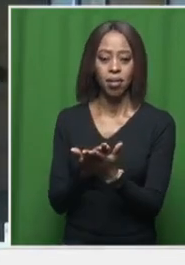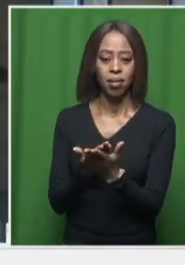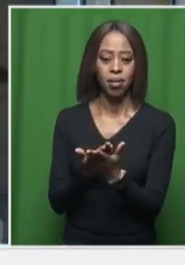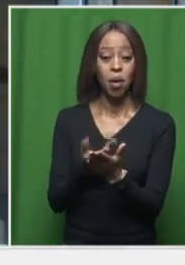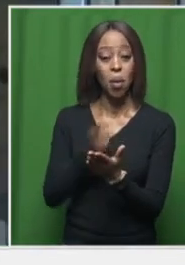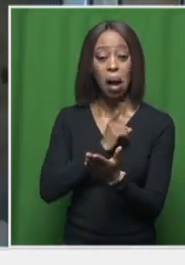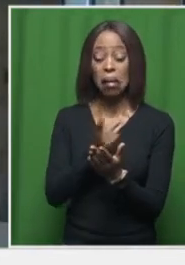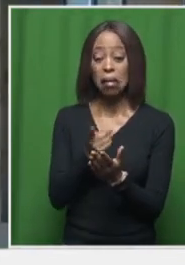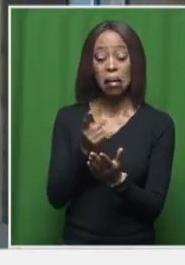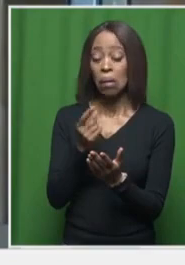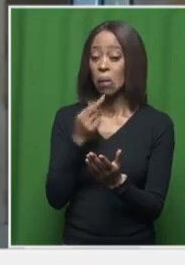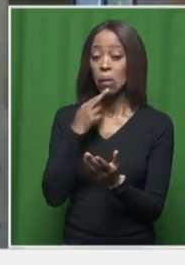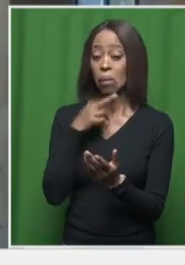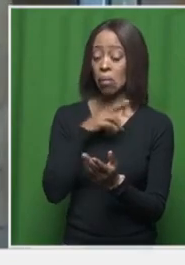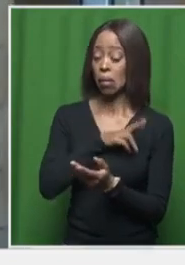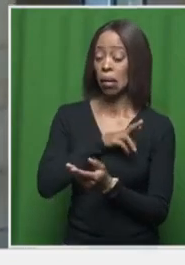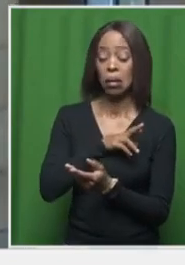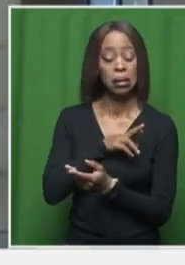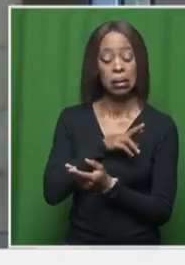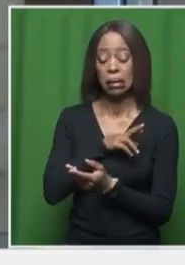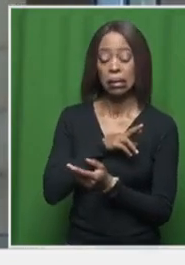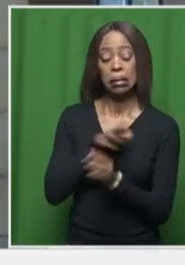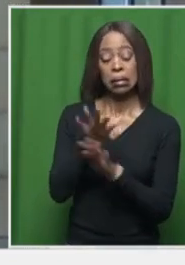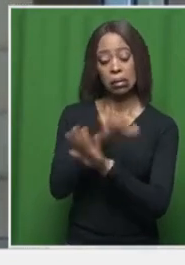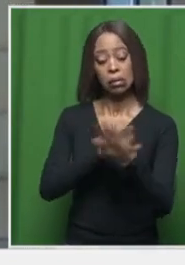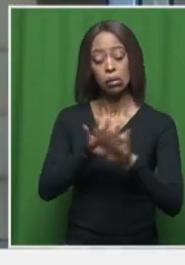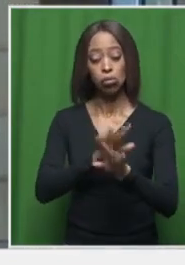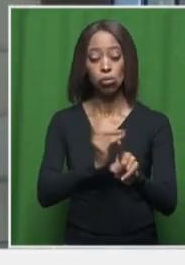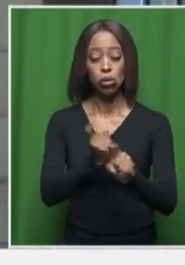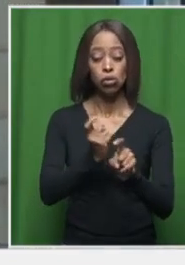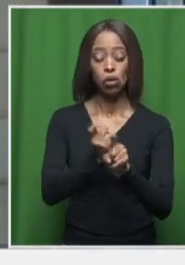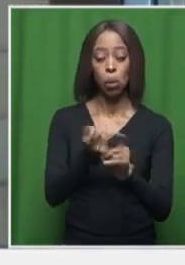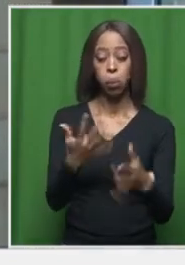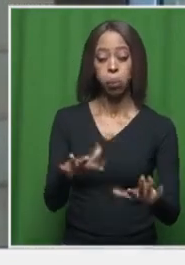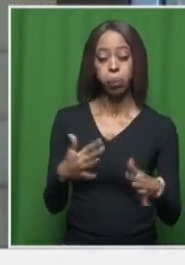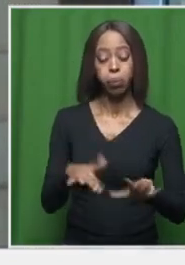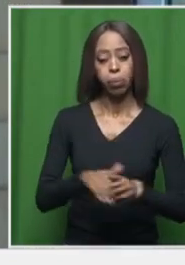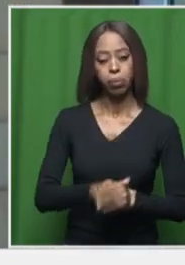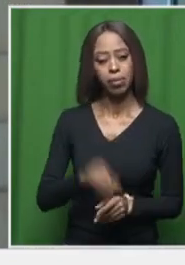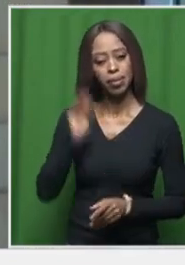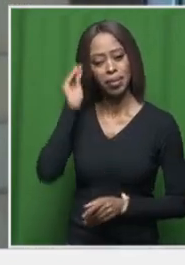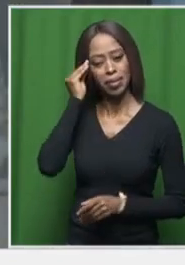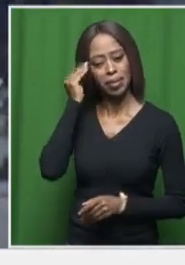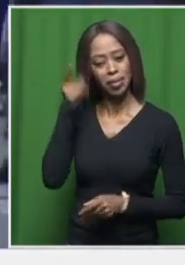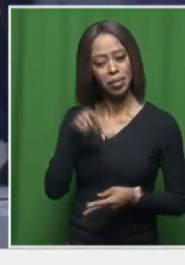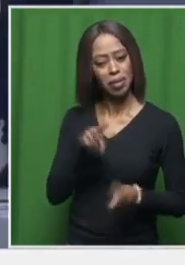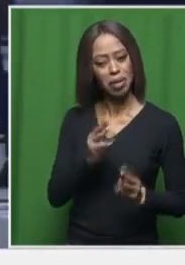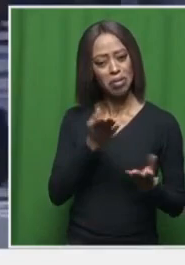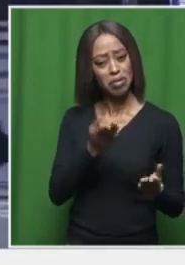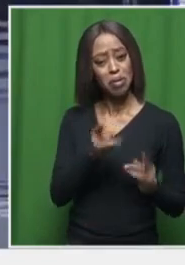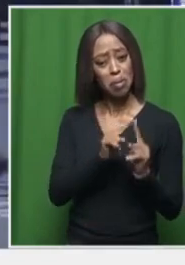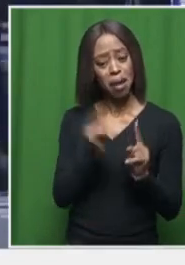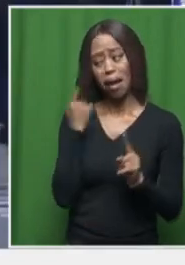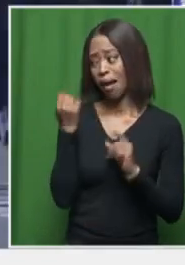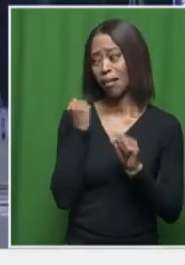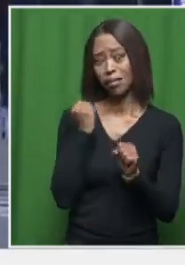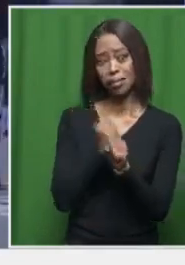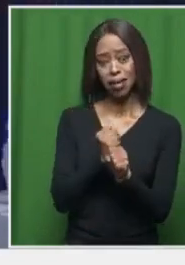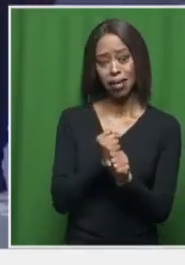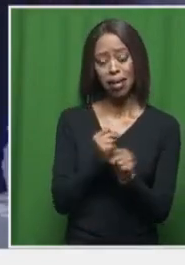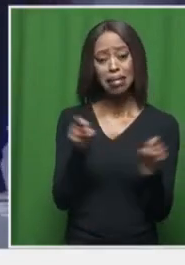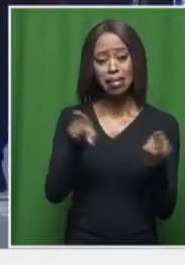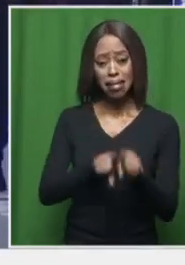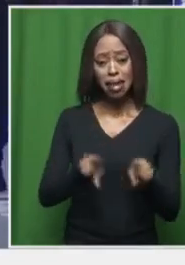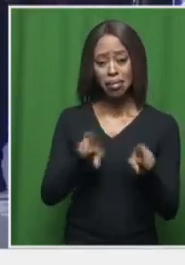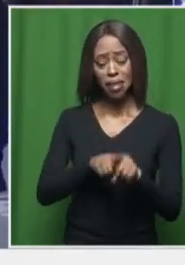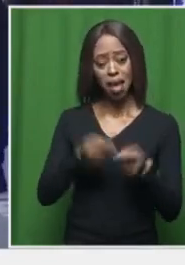harsh reality of where they find themselves today. It's very interesting that you speak in this manner of the president today, but last year, here in this